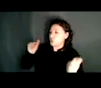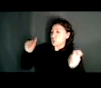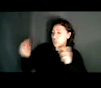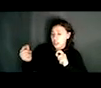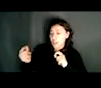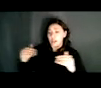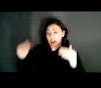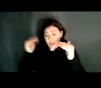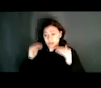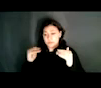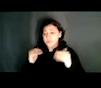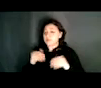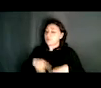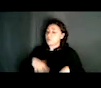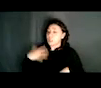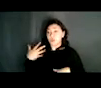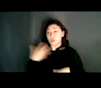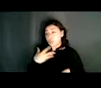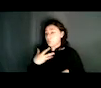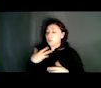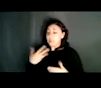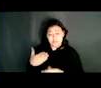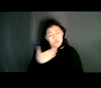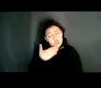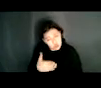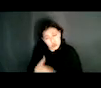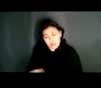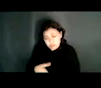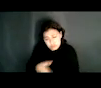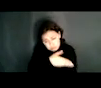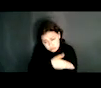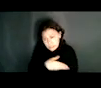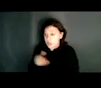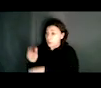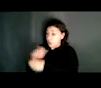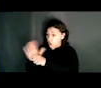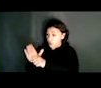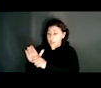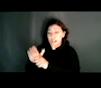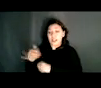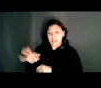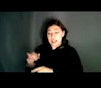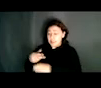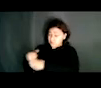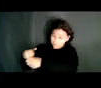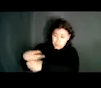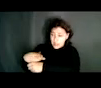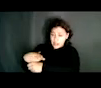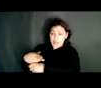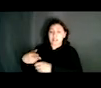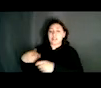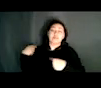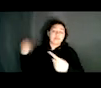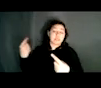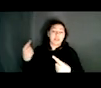pandemic. And through it all, we've inspired a new generation of people to go into public health. And one measure of that, our applications